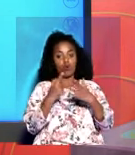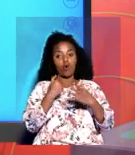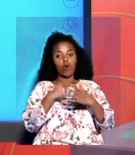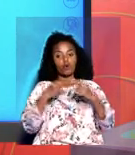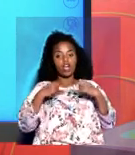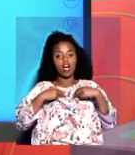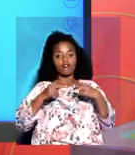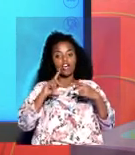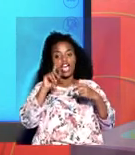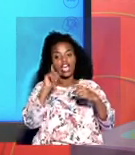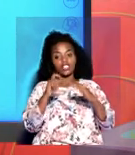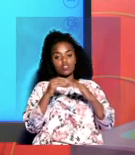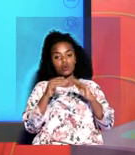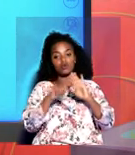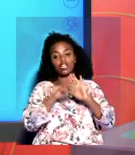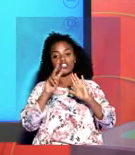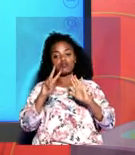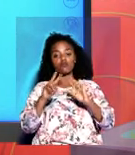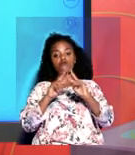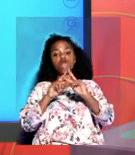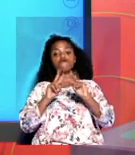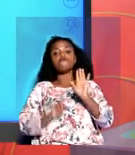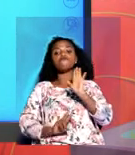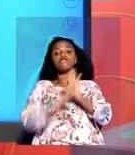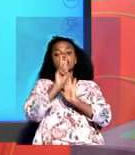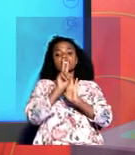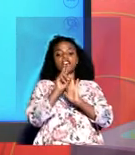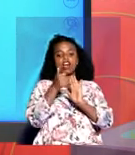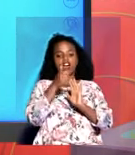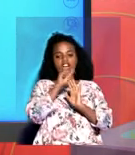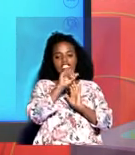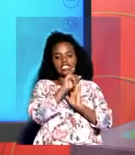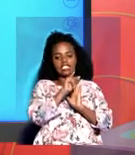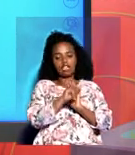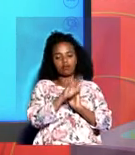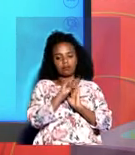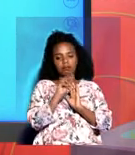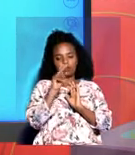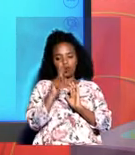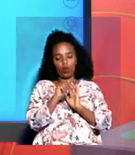equal to negative 2 vertical asymptote. So from this, the vertical asymptote,